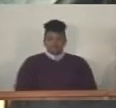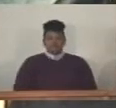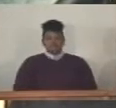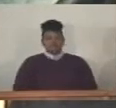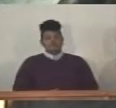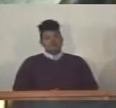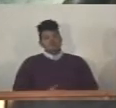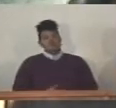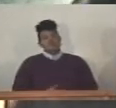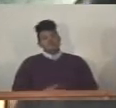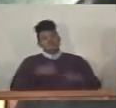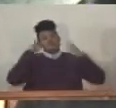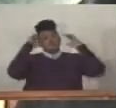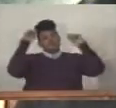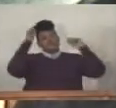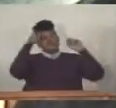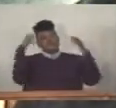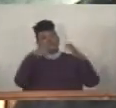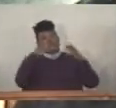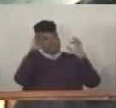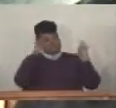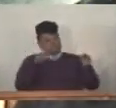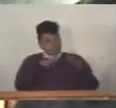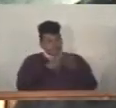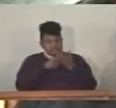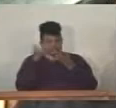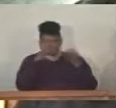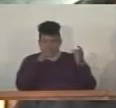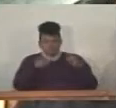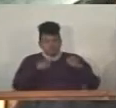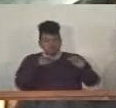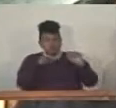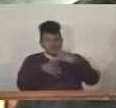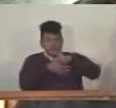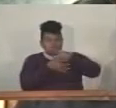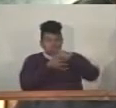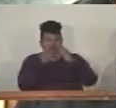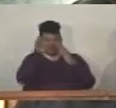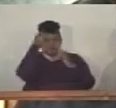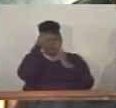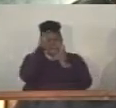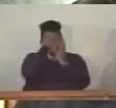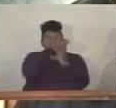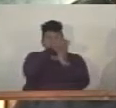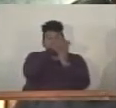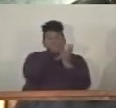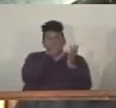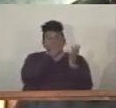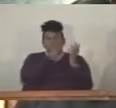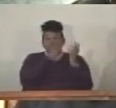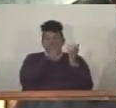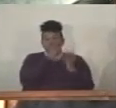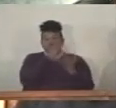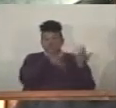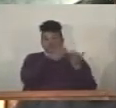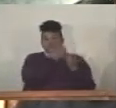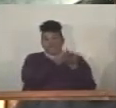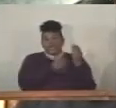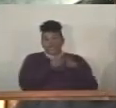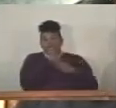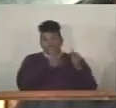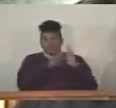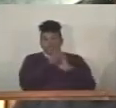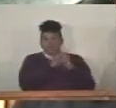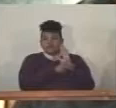Thank you, Mr. President. Mr. President, the next matter on the agenda is for us to take the companion bills, the